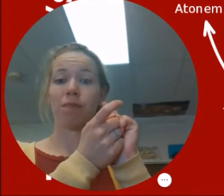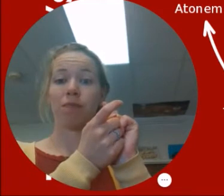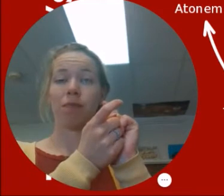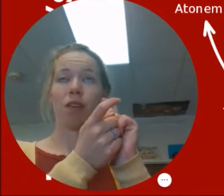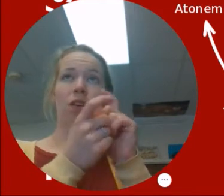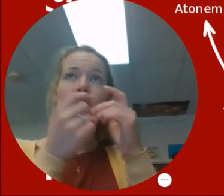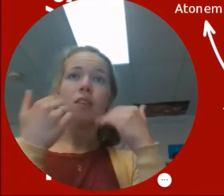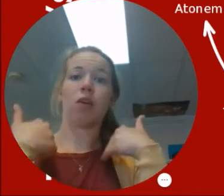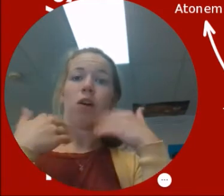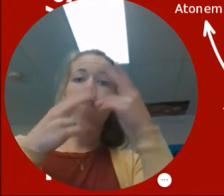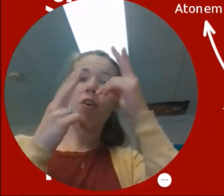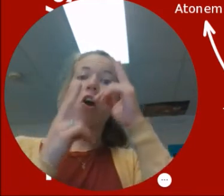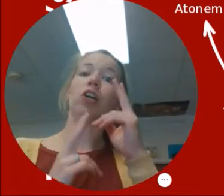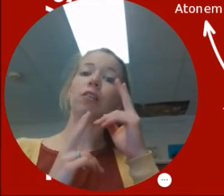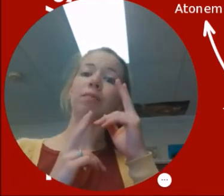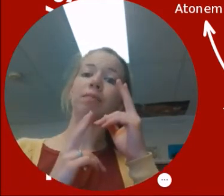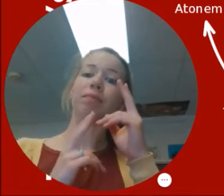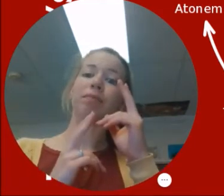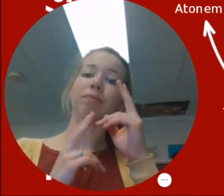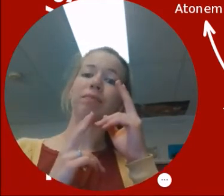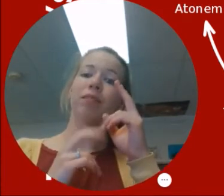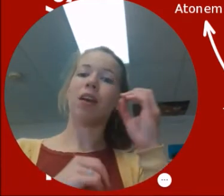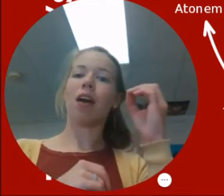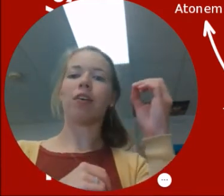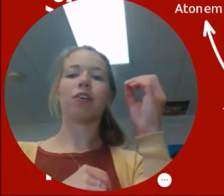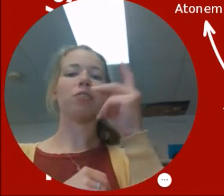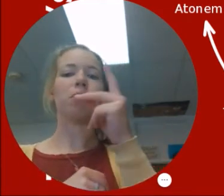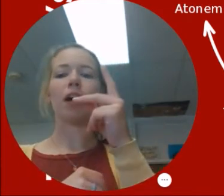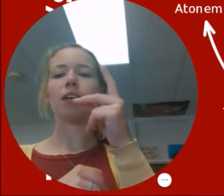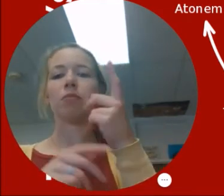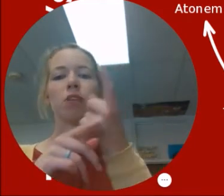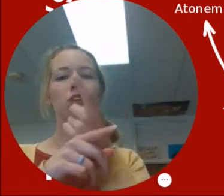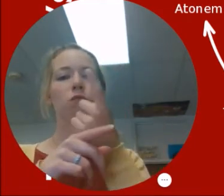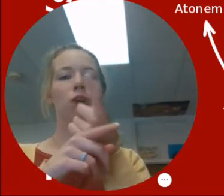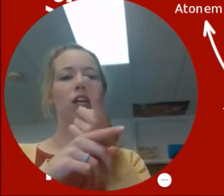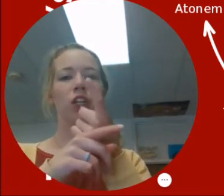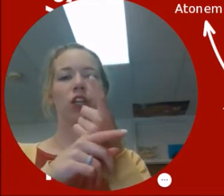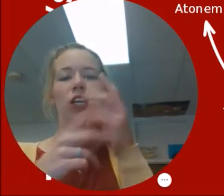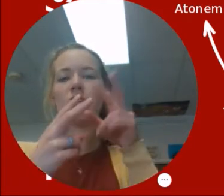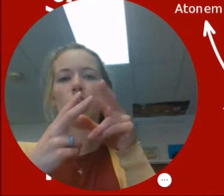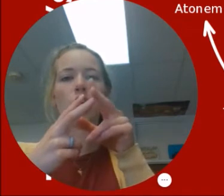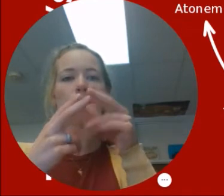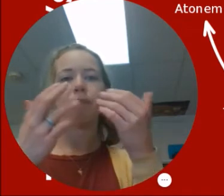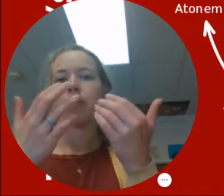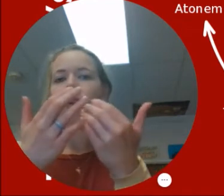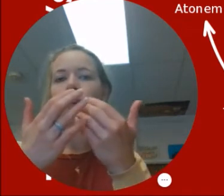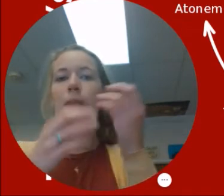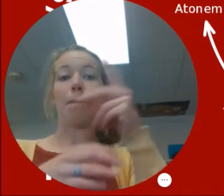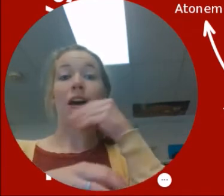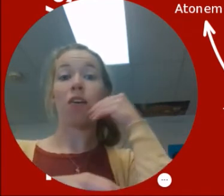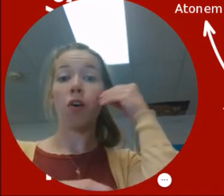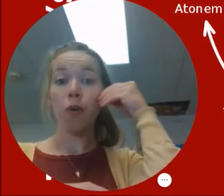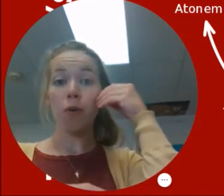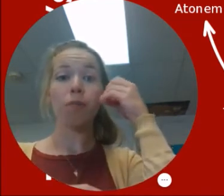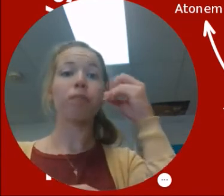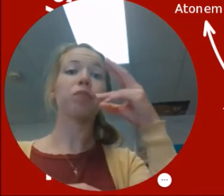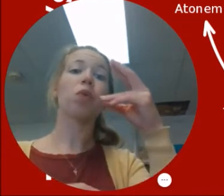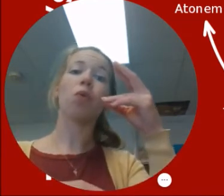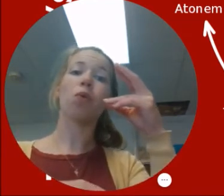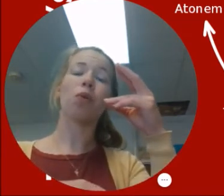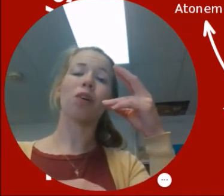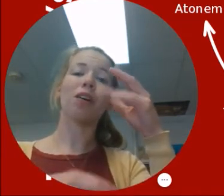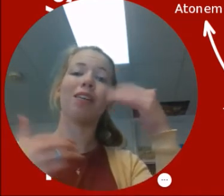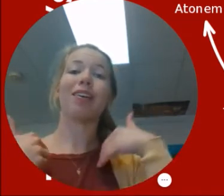change. They will have honor. Then it goes back to being regular, either back